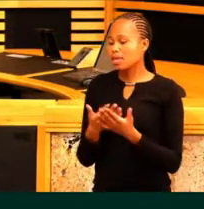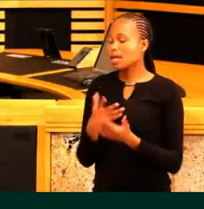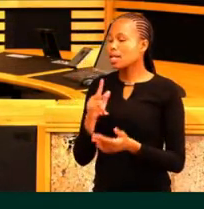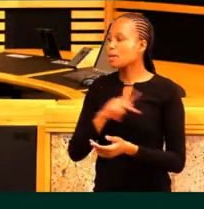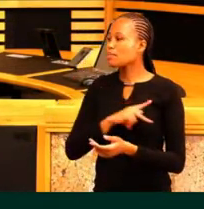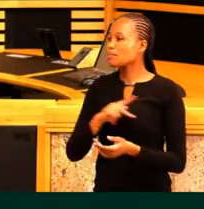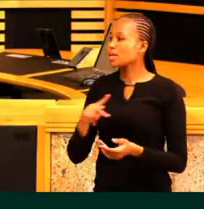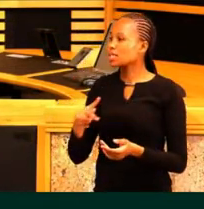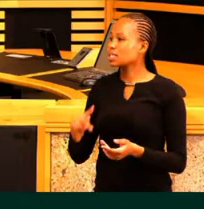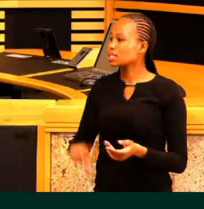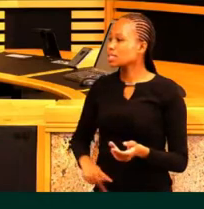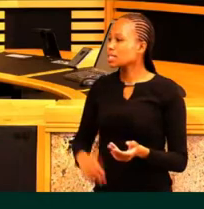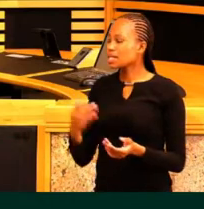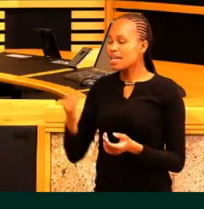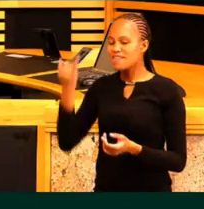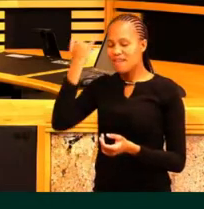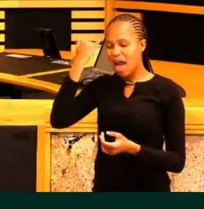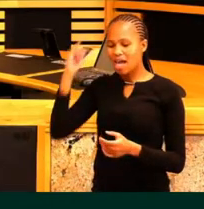um